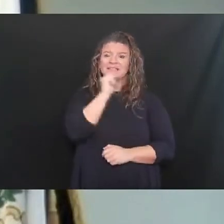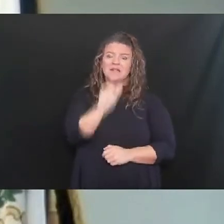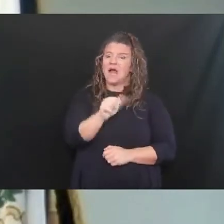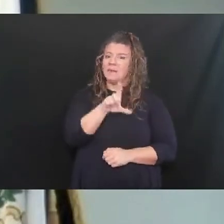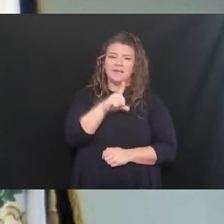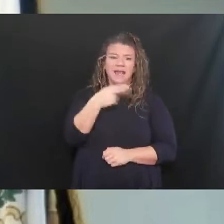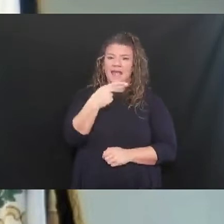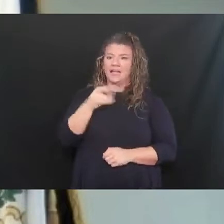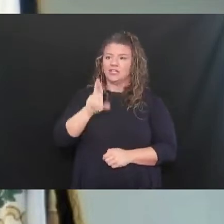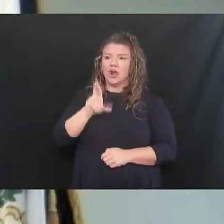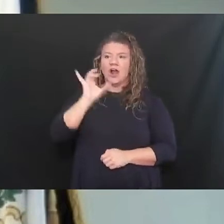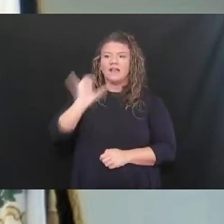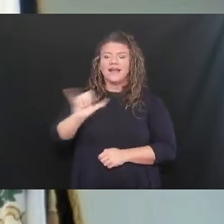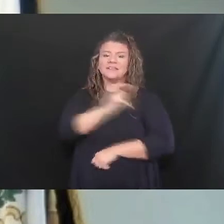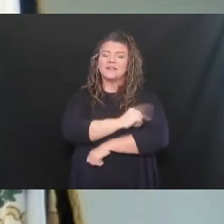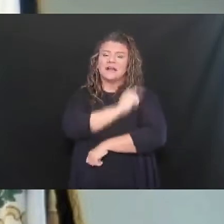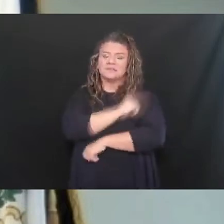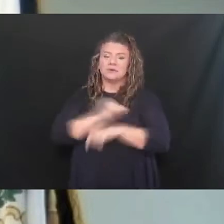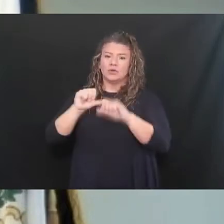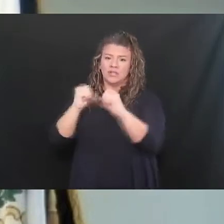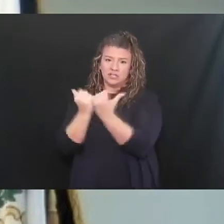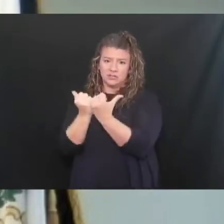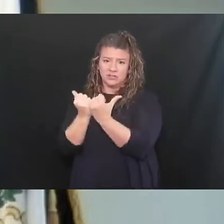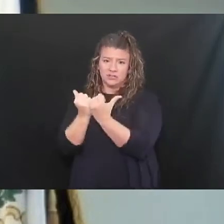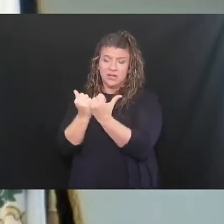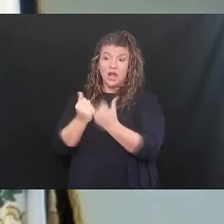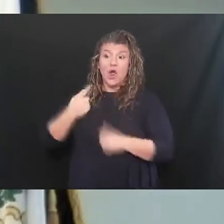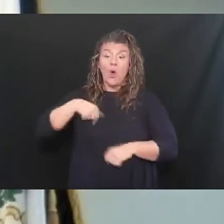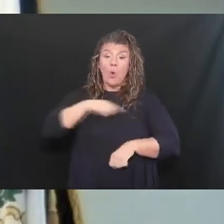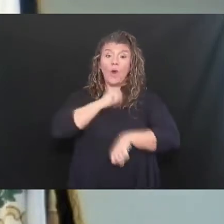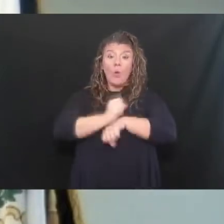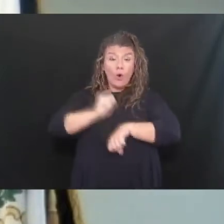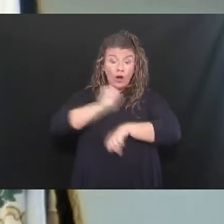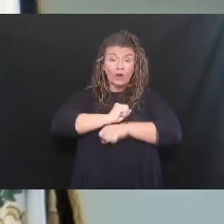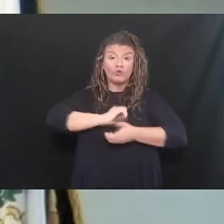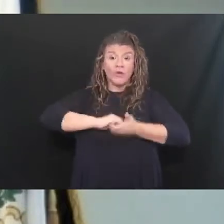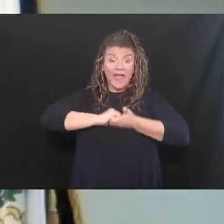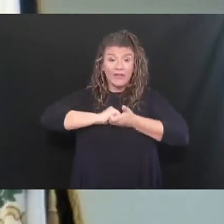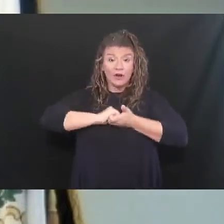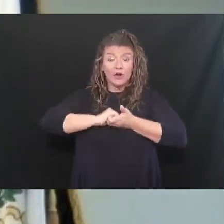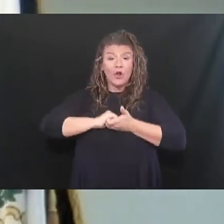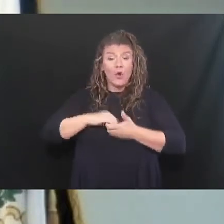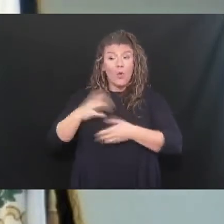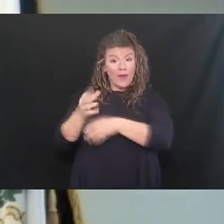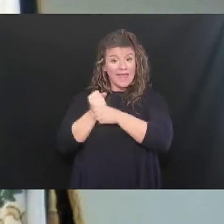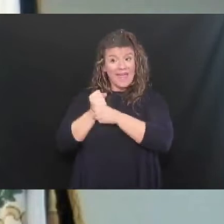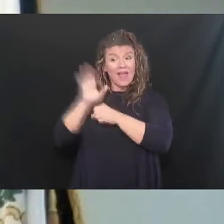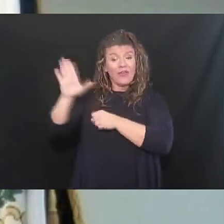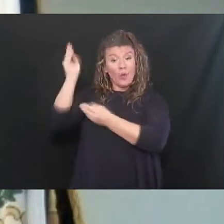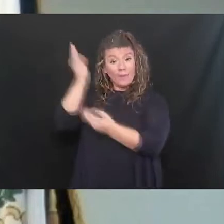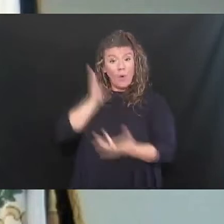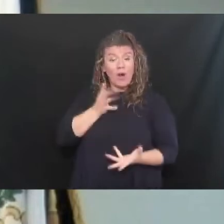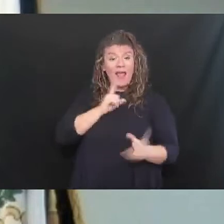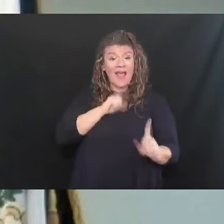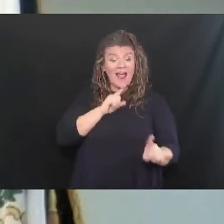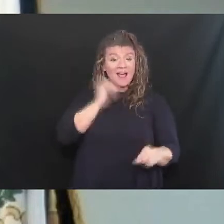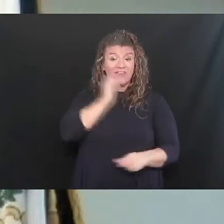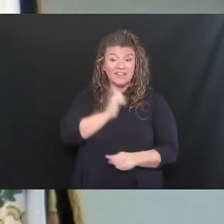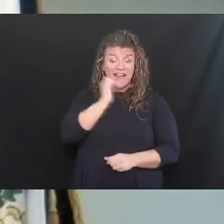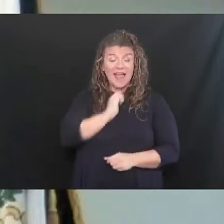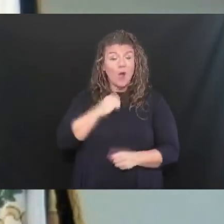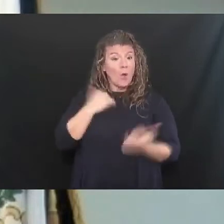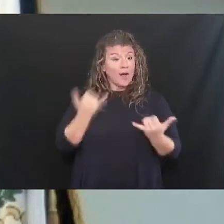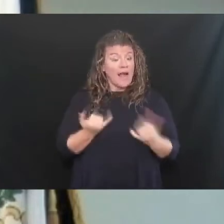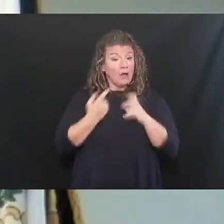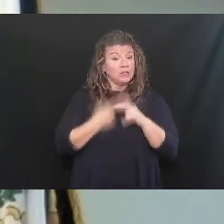is Hospital Association data. We're working closely with them. We get a report every day. We're beginning to get better information in